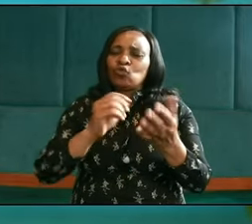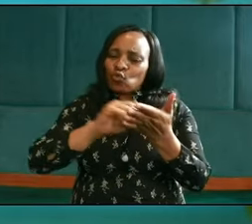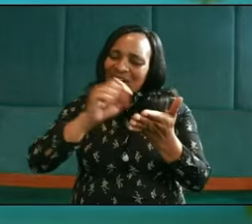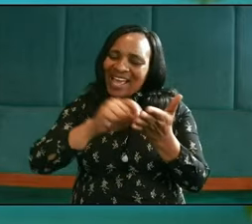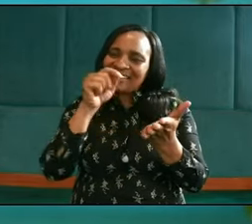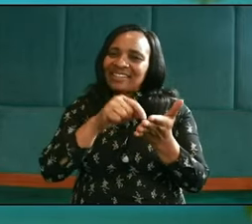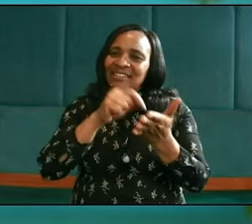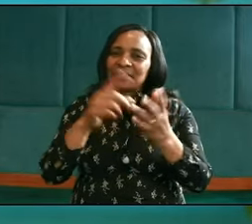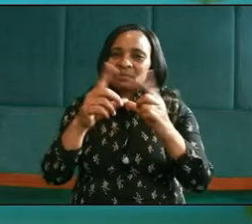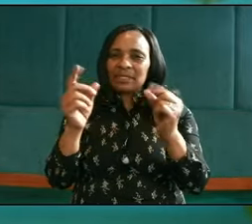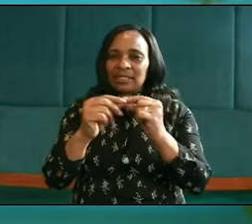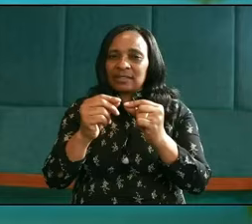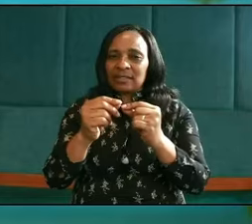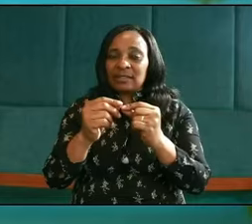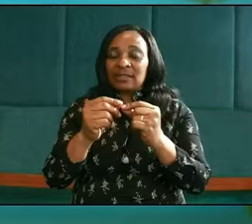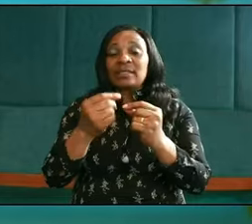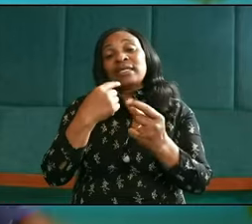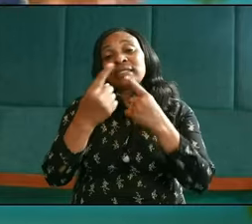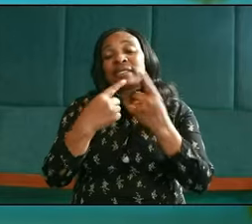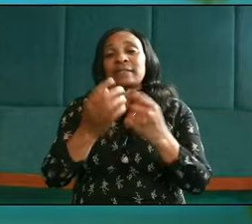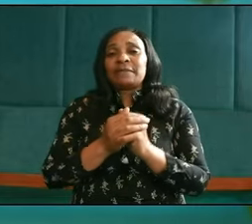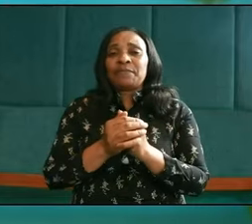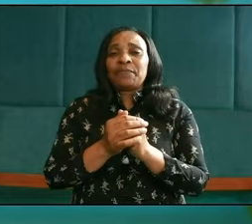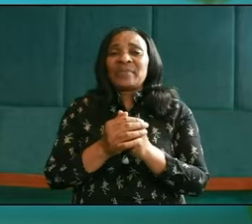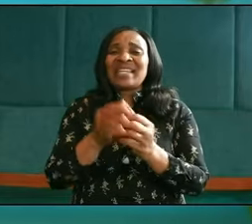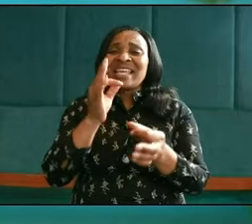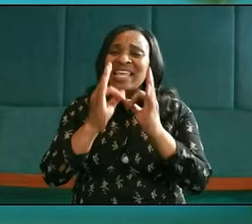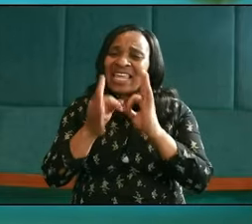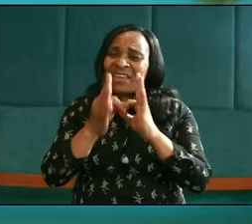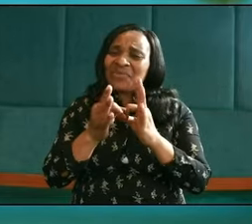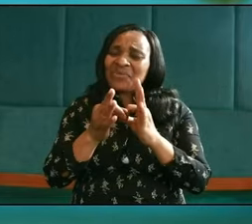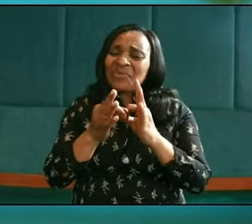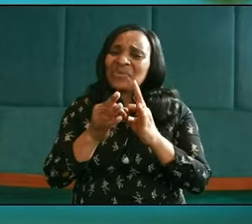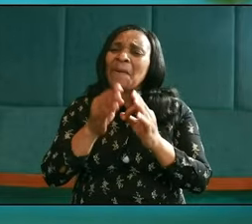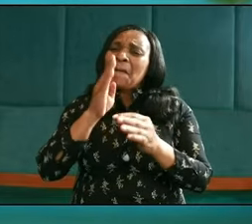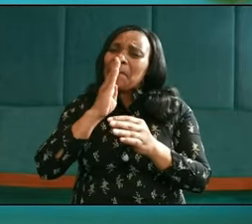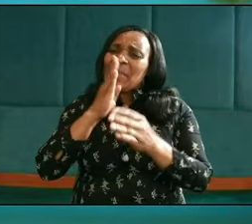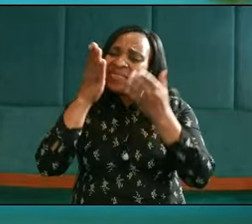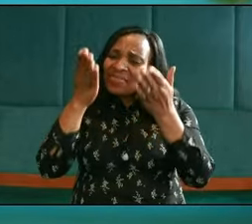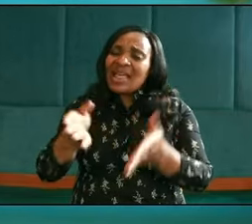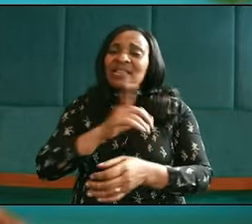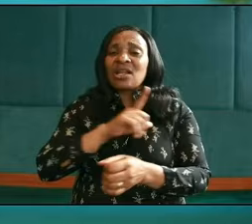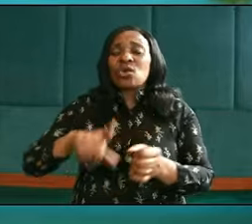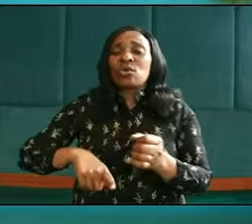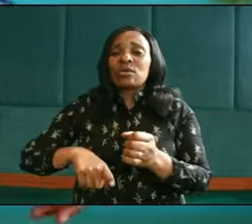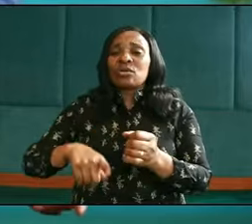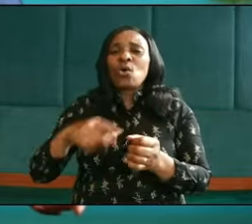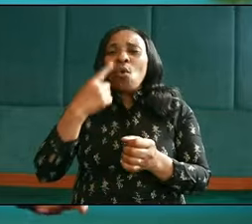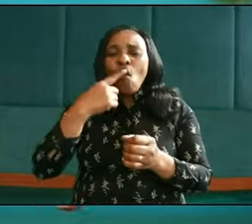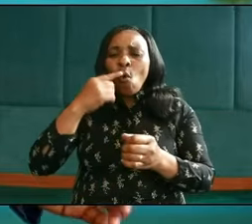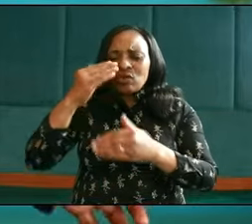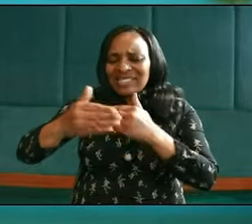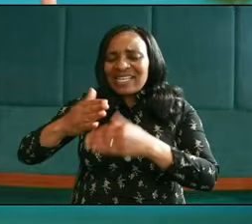message. And it says that if it had not been the Lord who was on